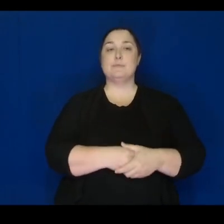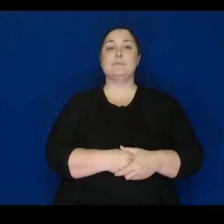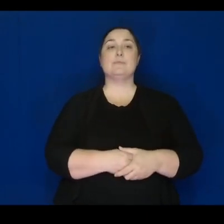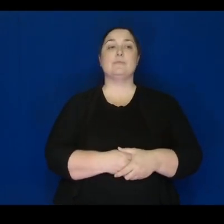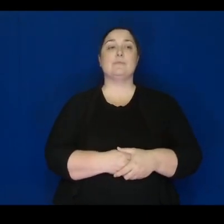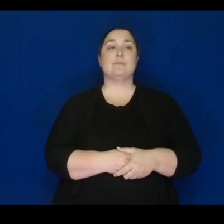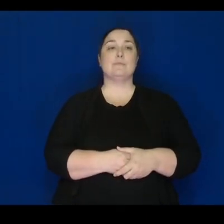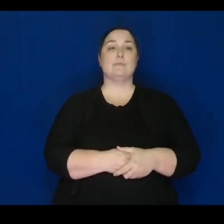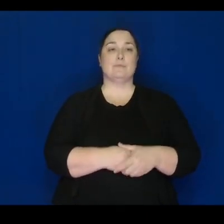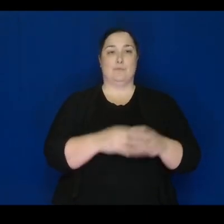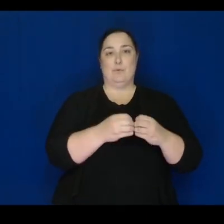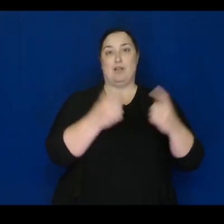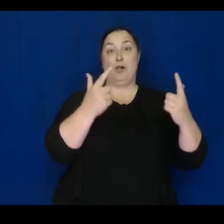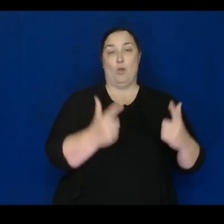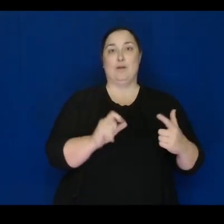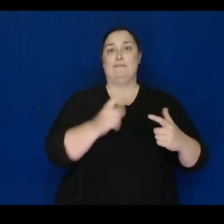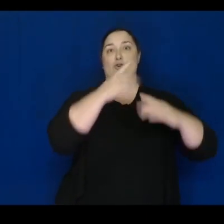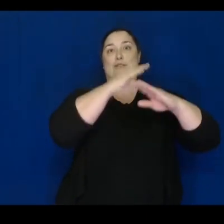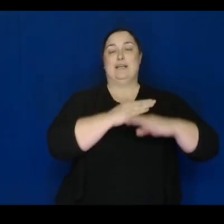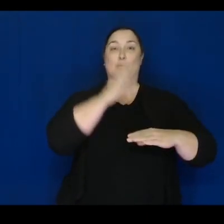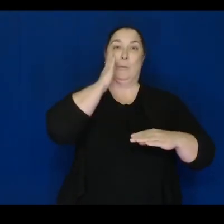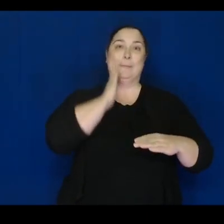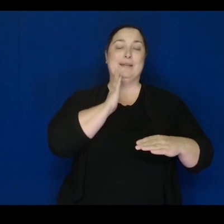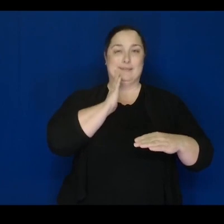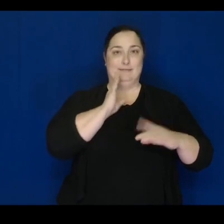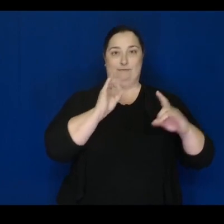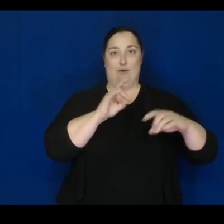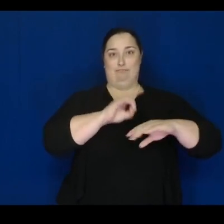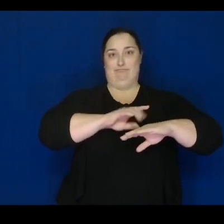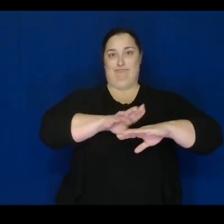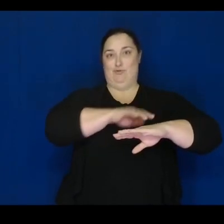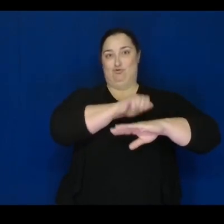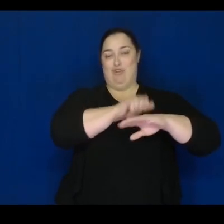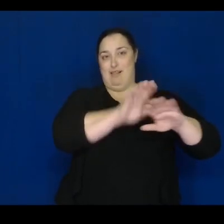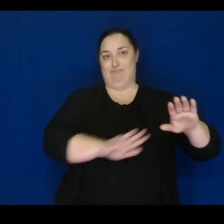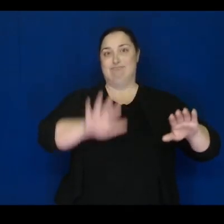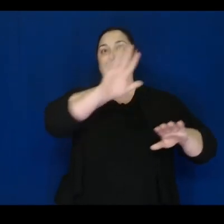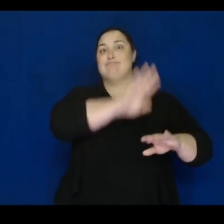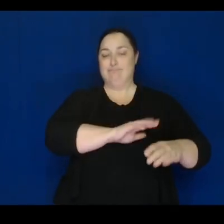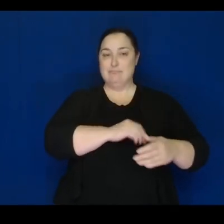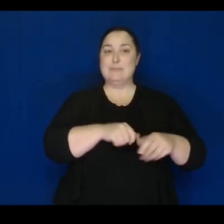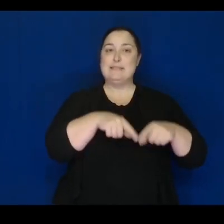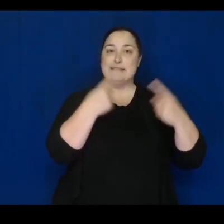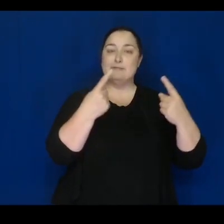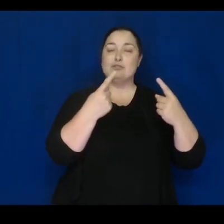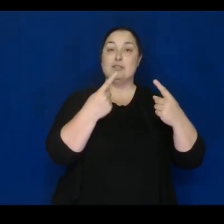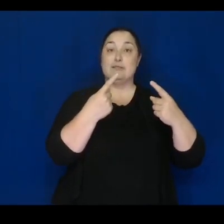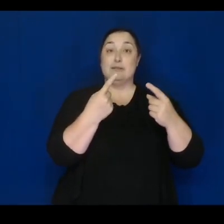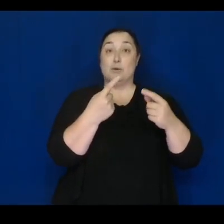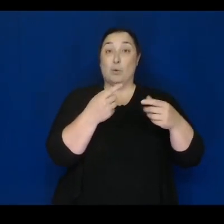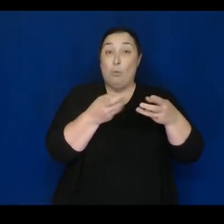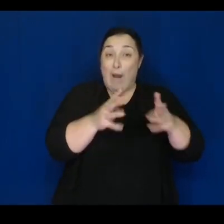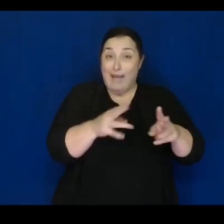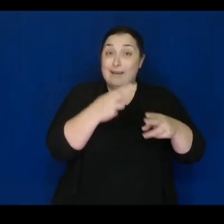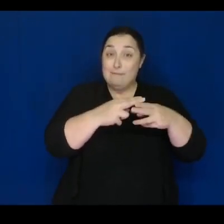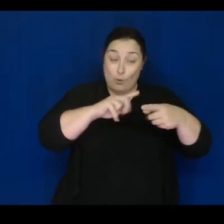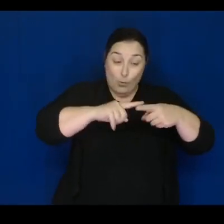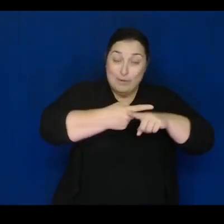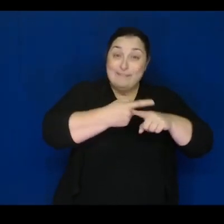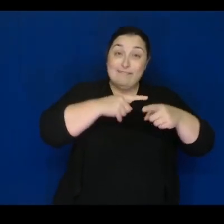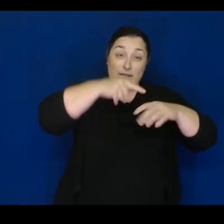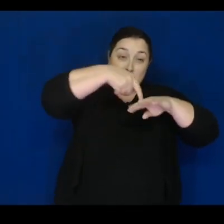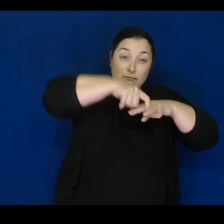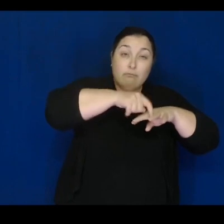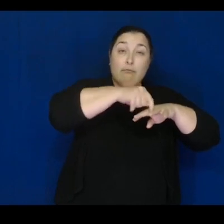First Nations women from all around the country. So looking at different weaving practices and those beautiful sculptural works. And then we'll